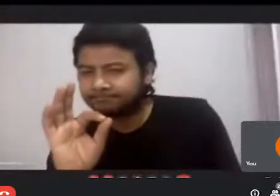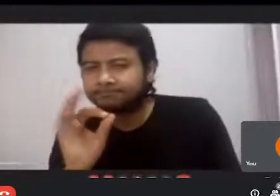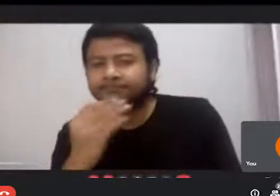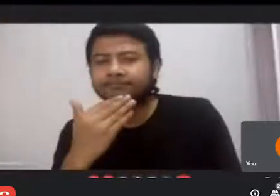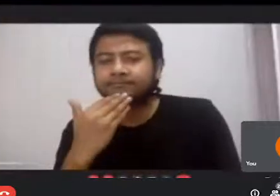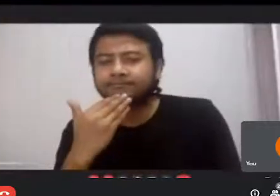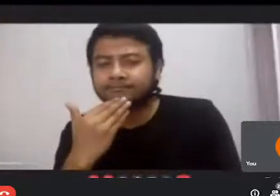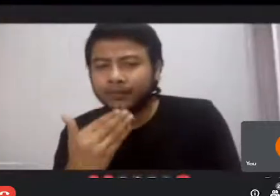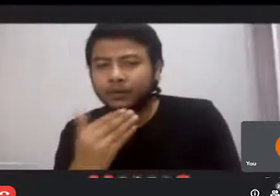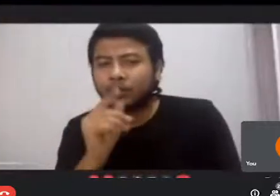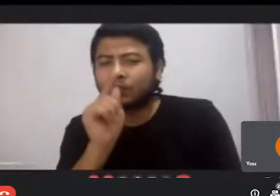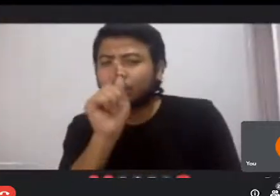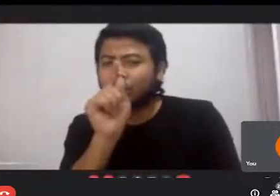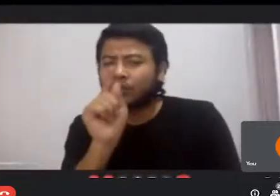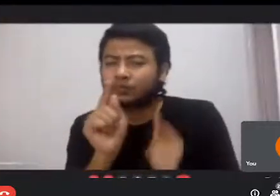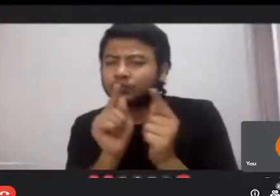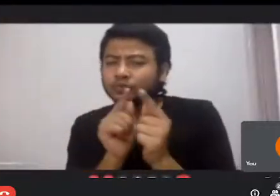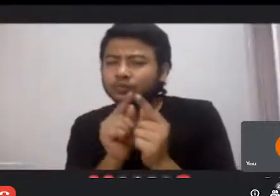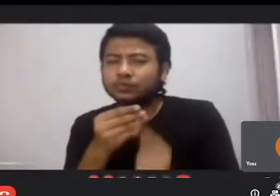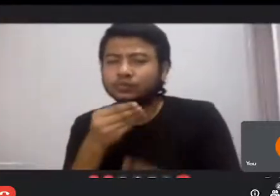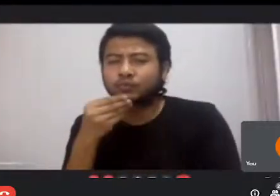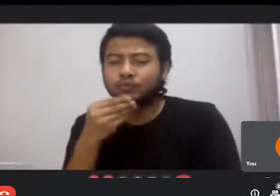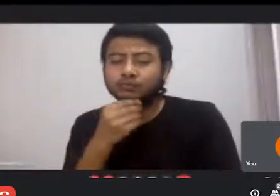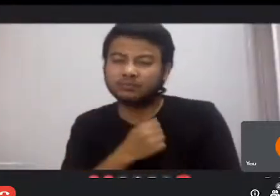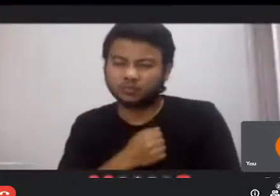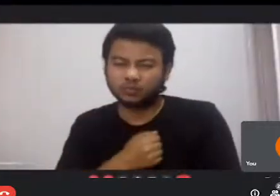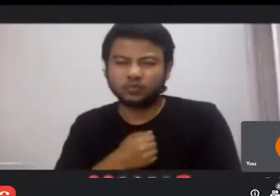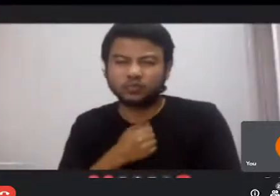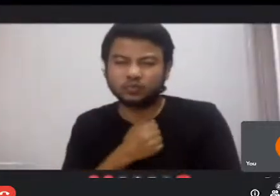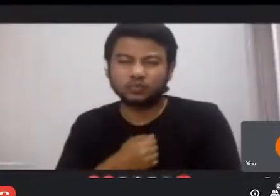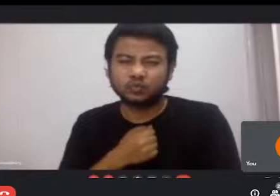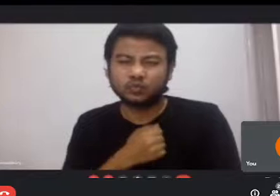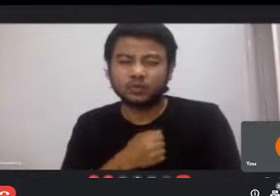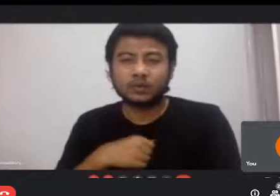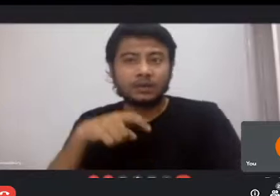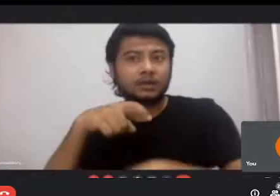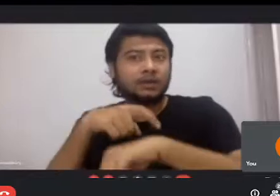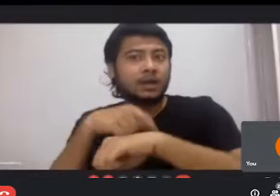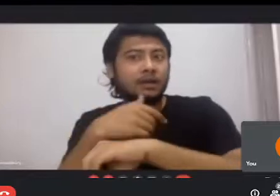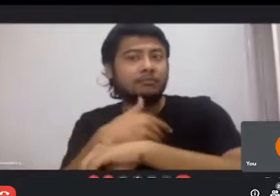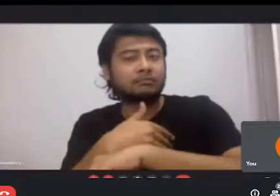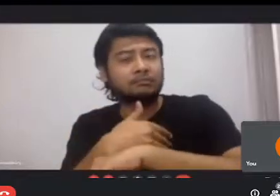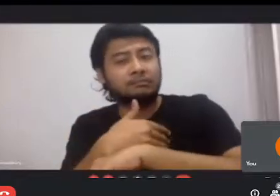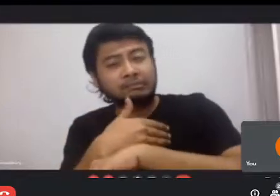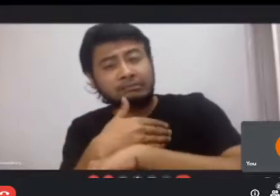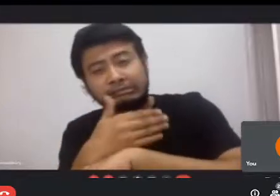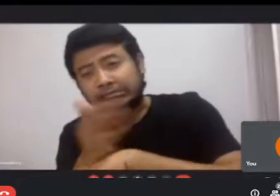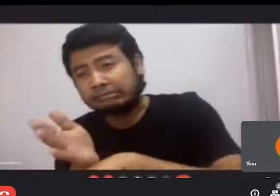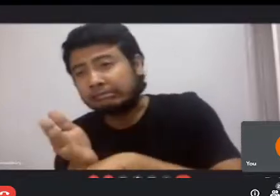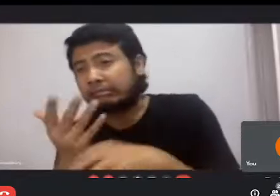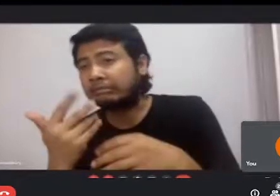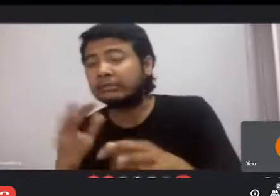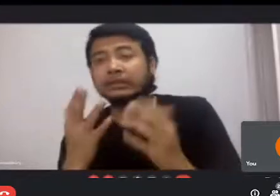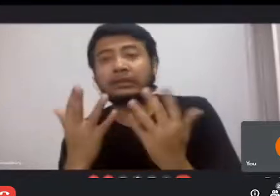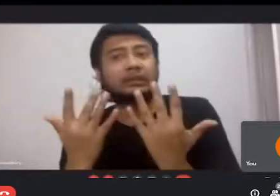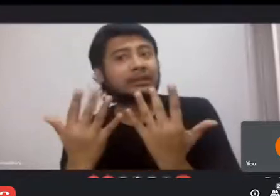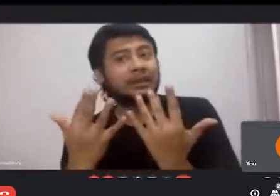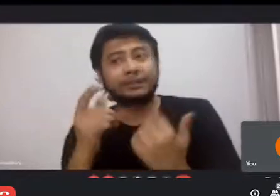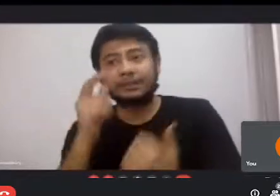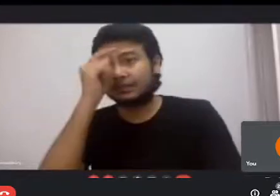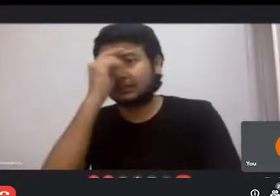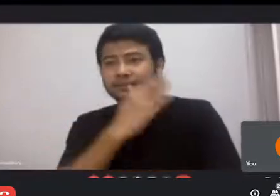technical reasons we are a bit over the time, so I will have to join another meeting in about 10 minutes. I don't want to disturb